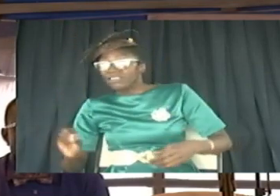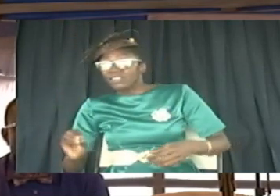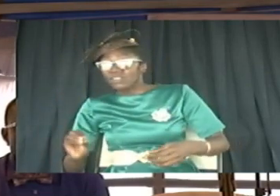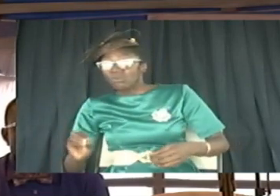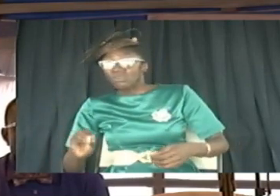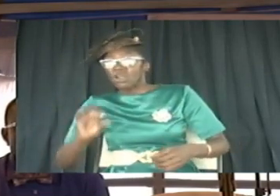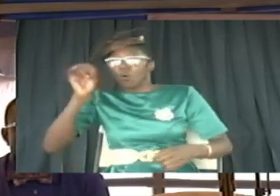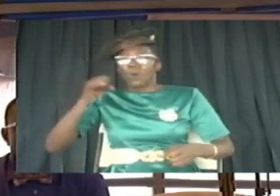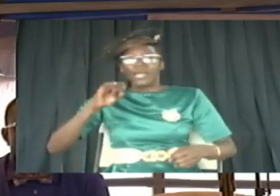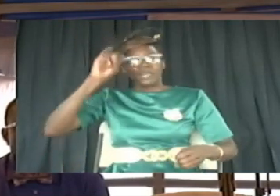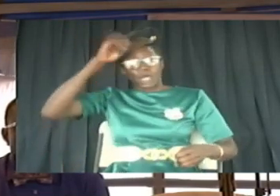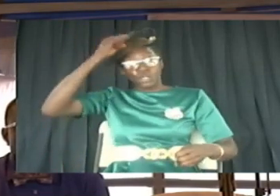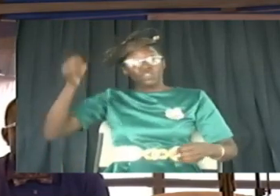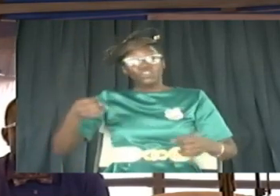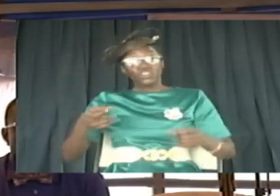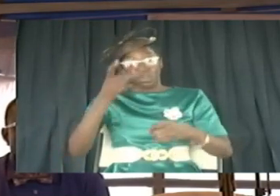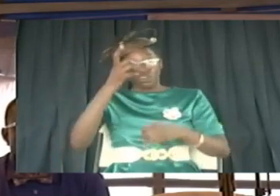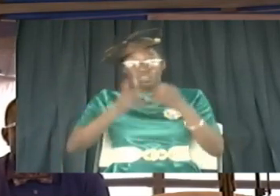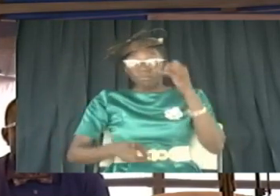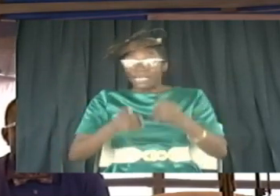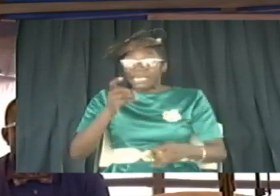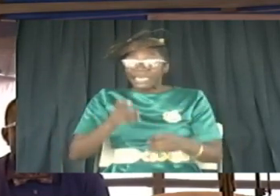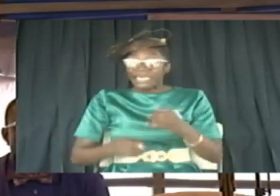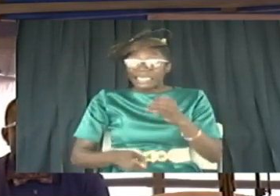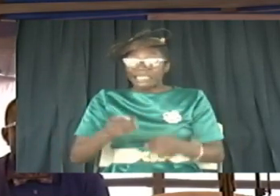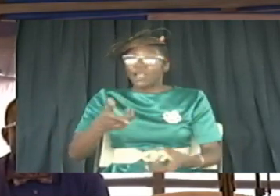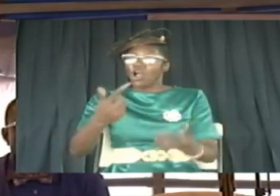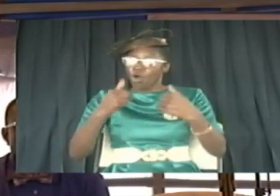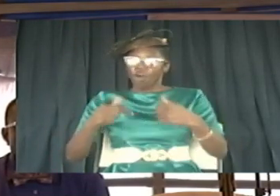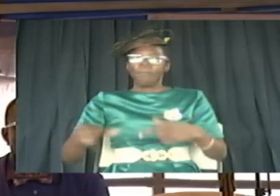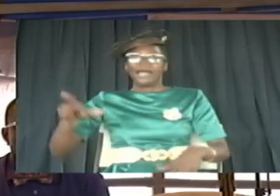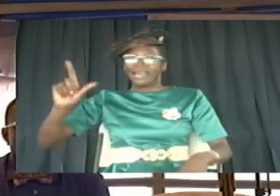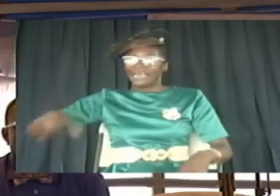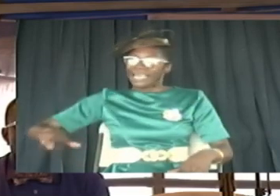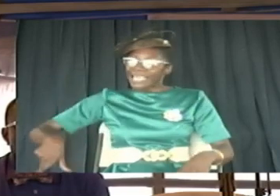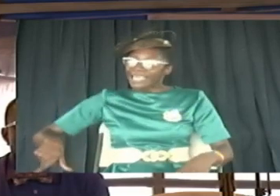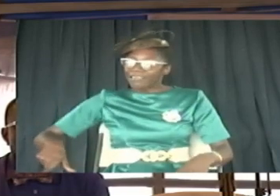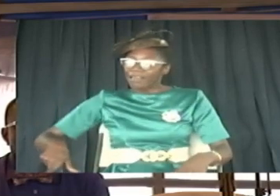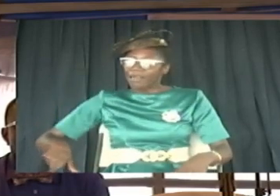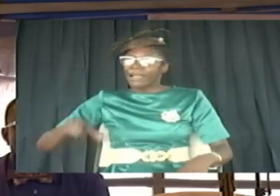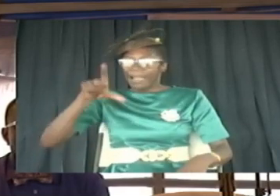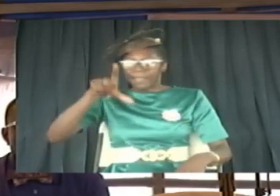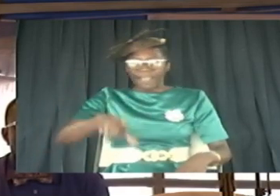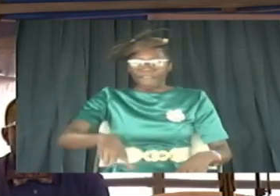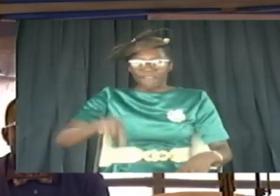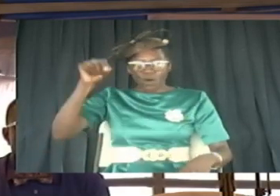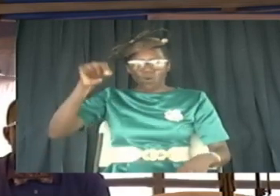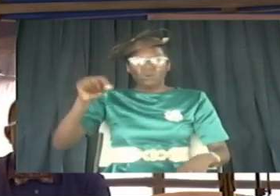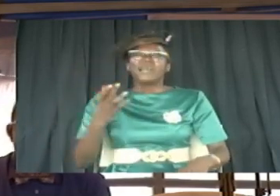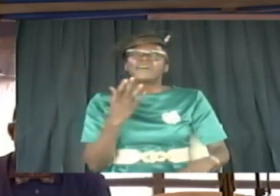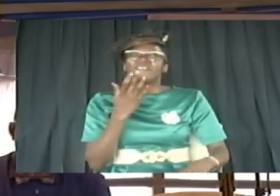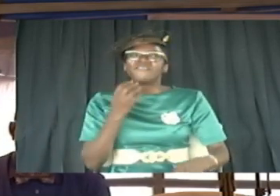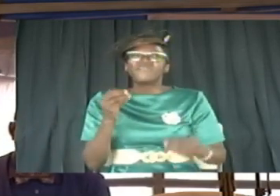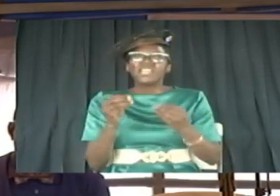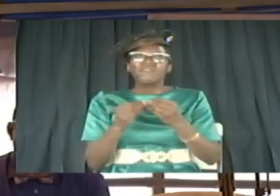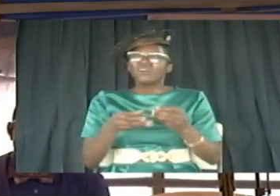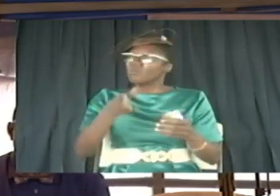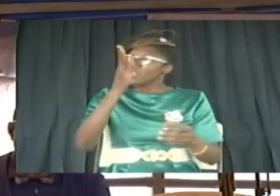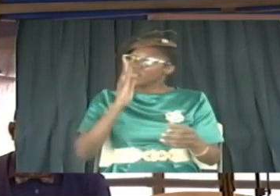came later on, they were protected because they found favor with God.